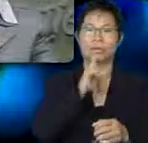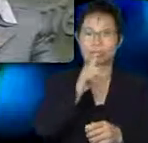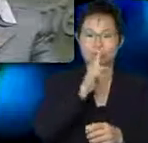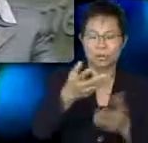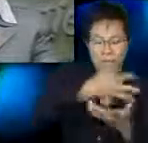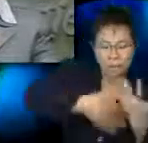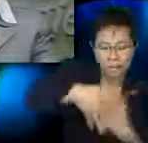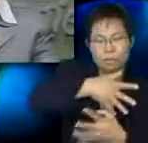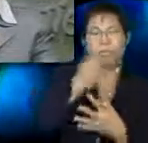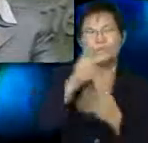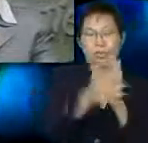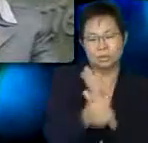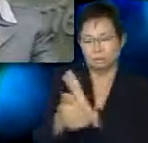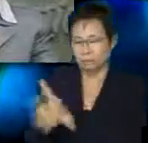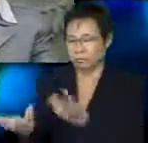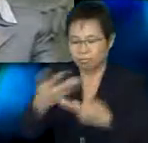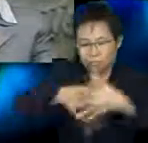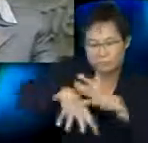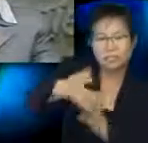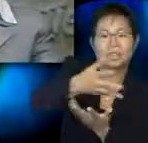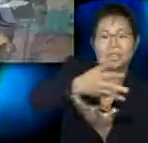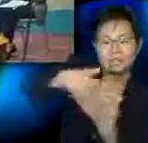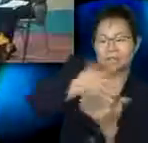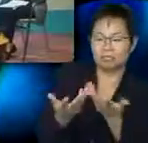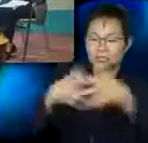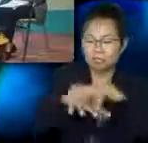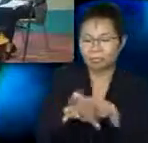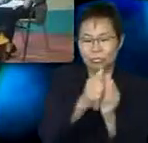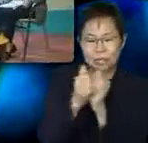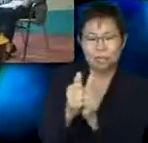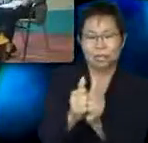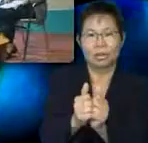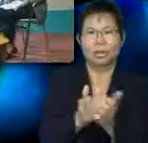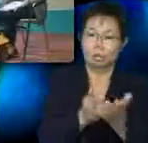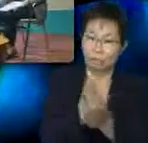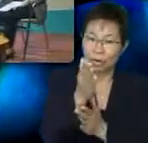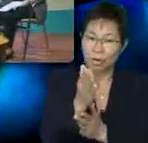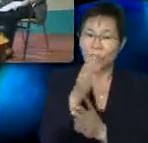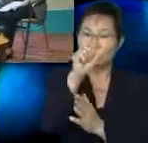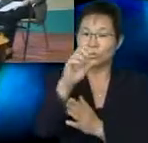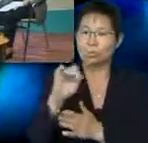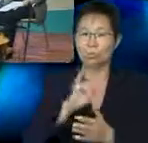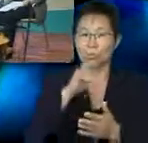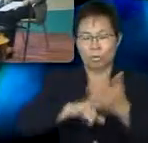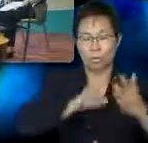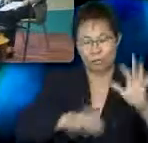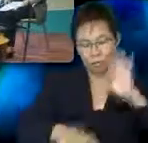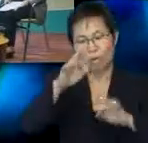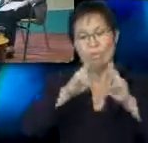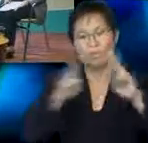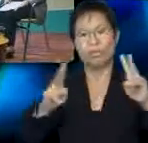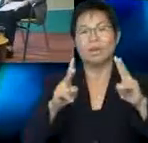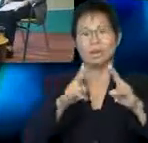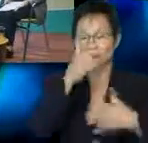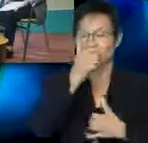interact the skills together. All right. Okay. So that's what I find interesting about